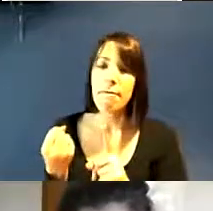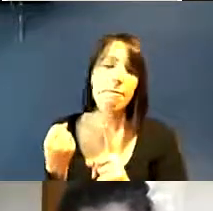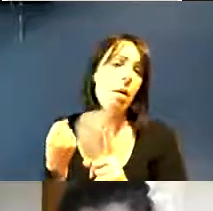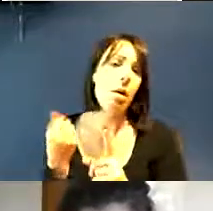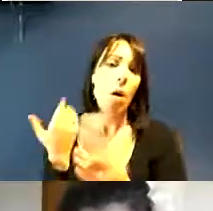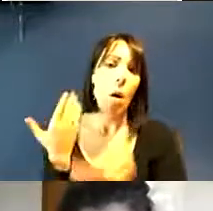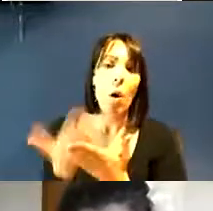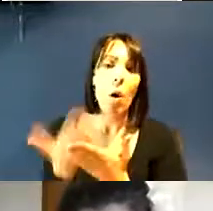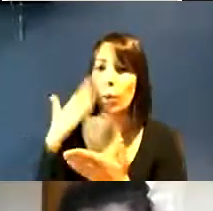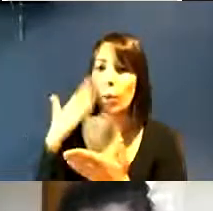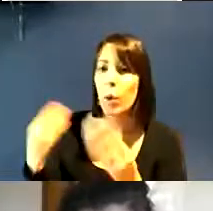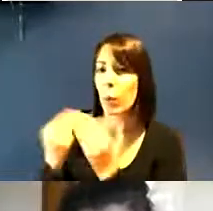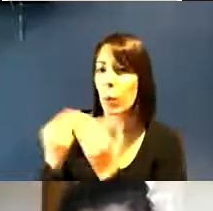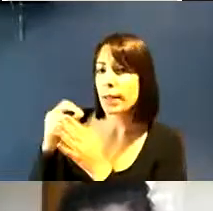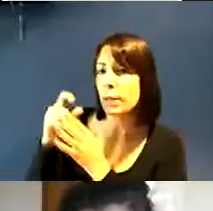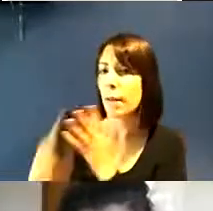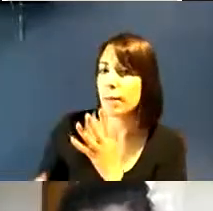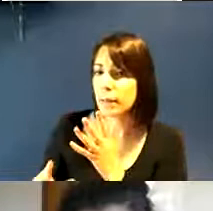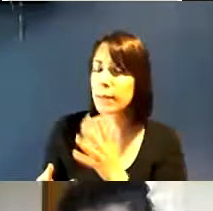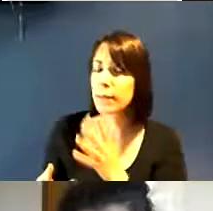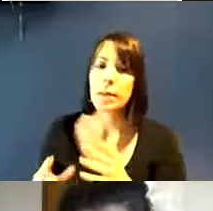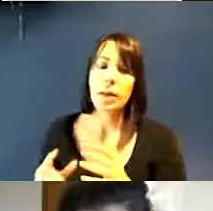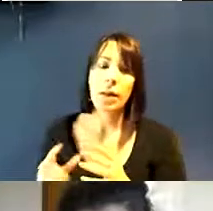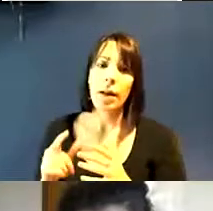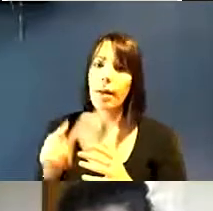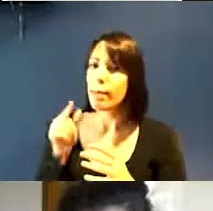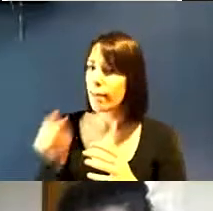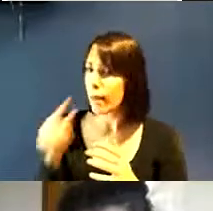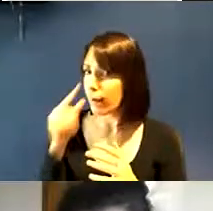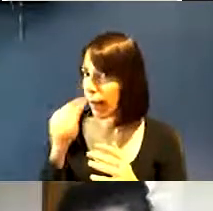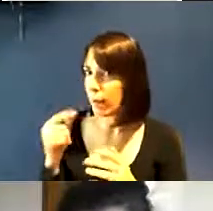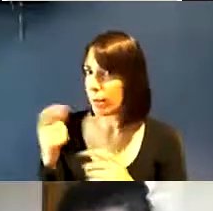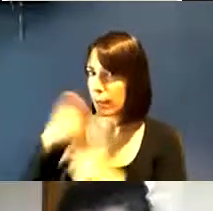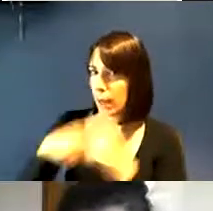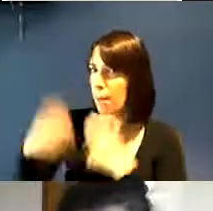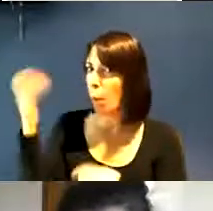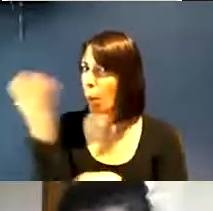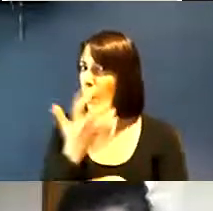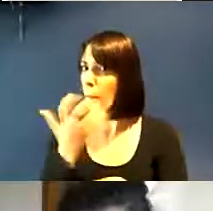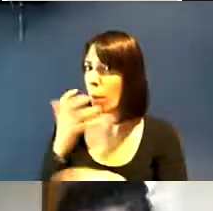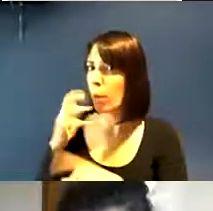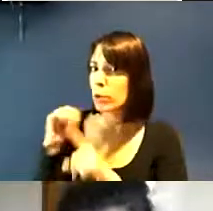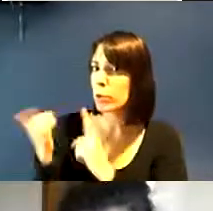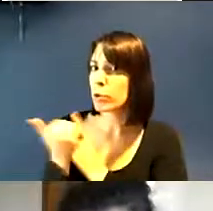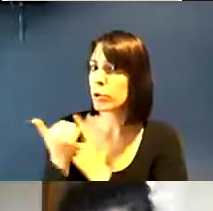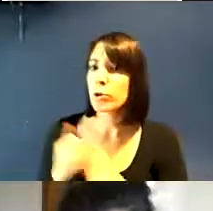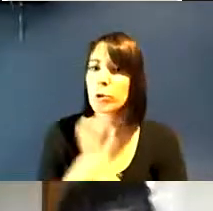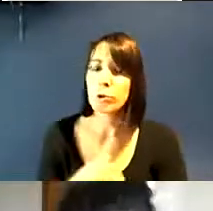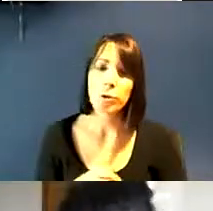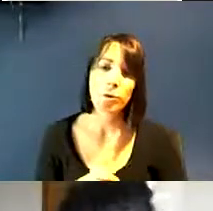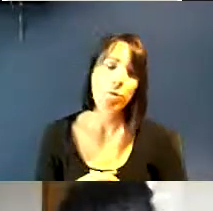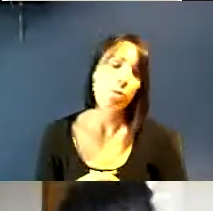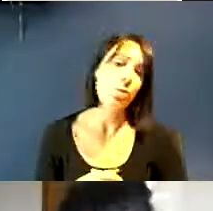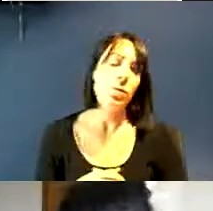for women with disabilities that can have a really, really dangerous impact.